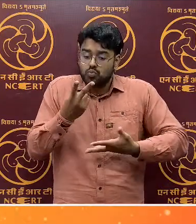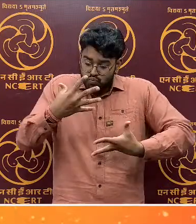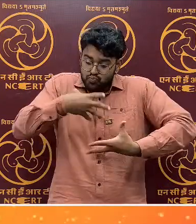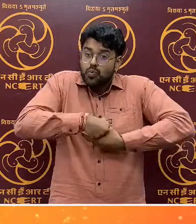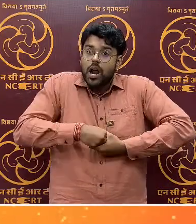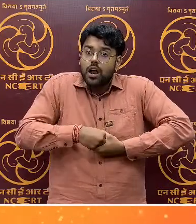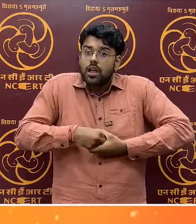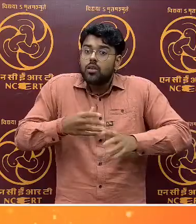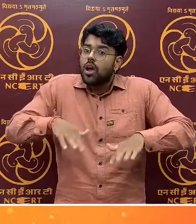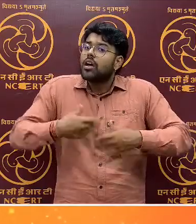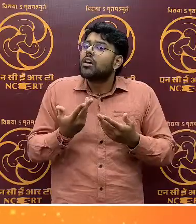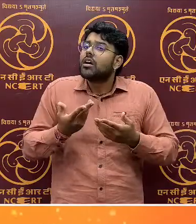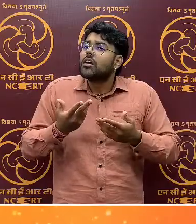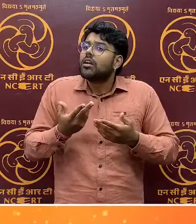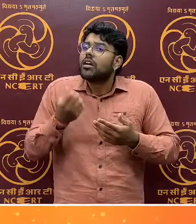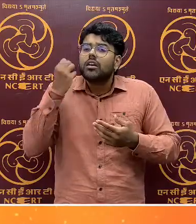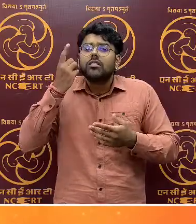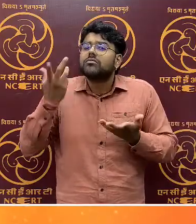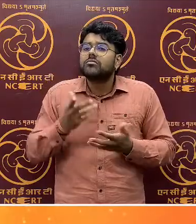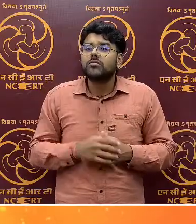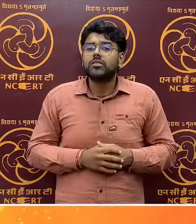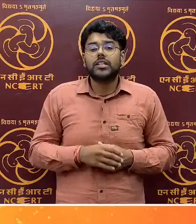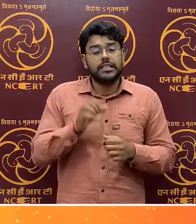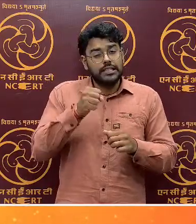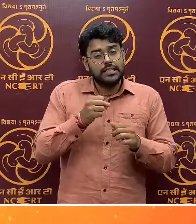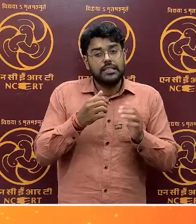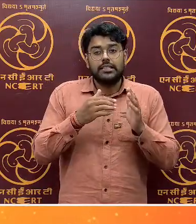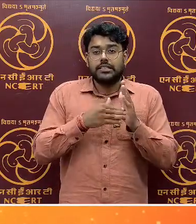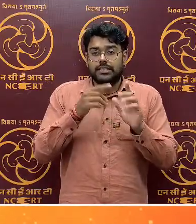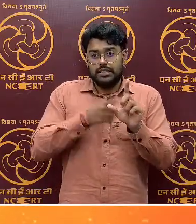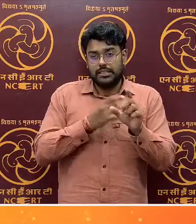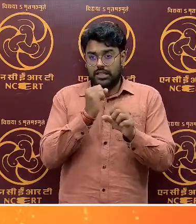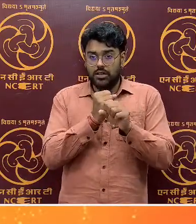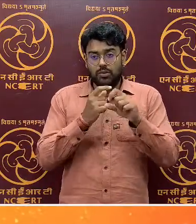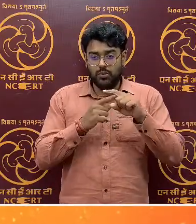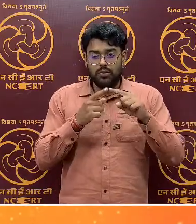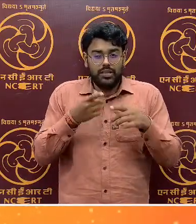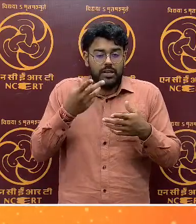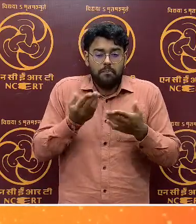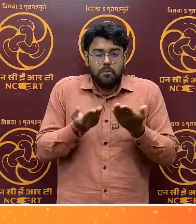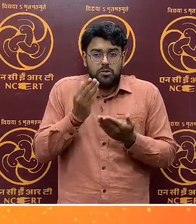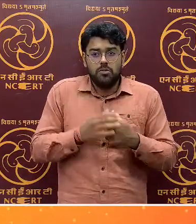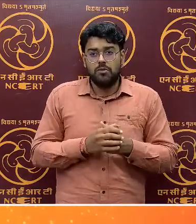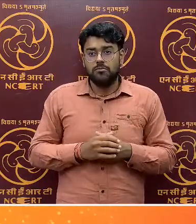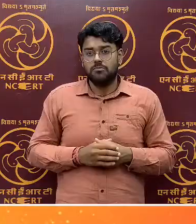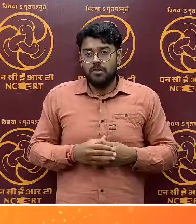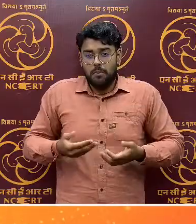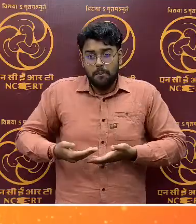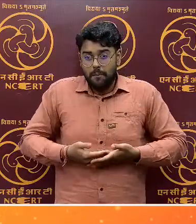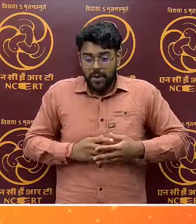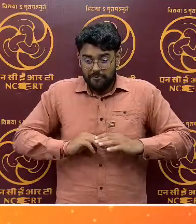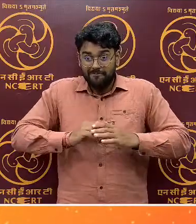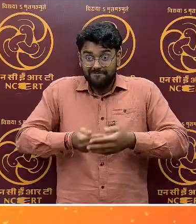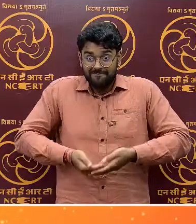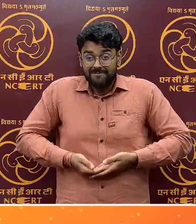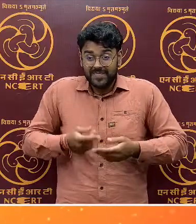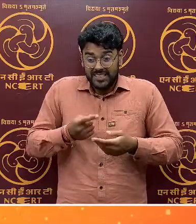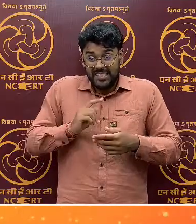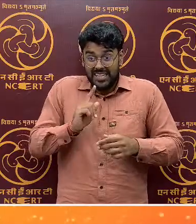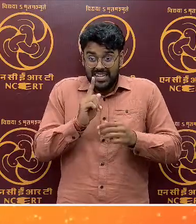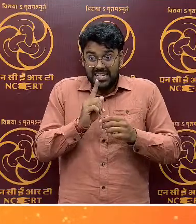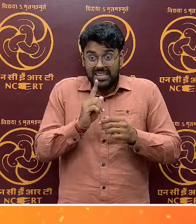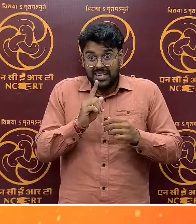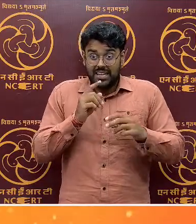zygote stage only? Yes, yes. So the possibility of having twins is that once that egg